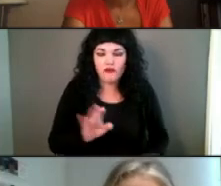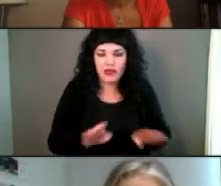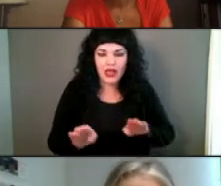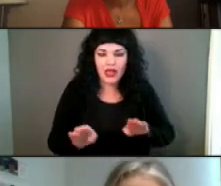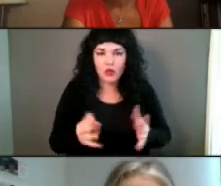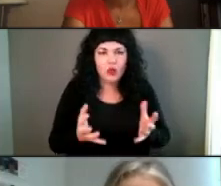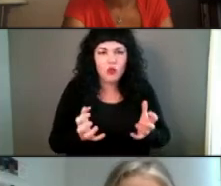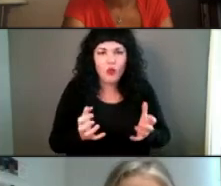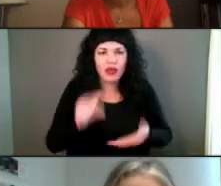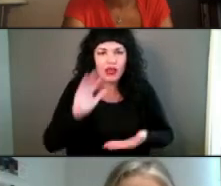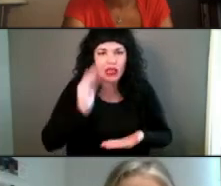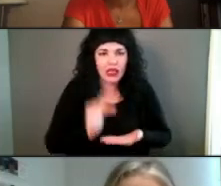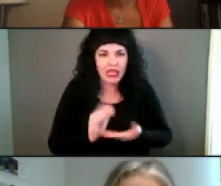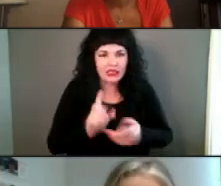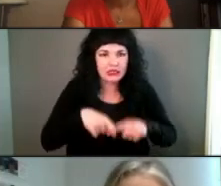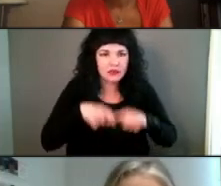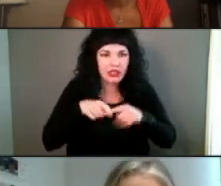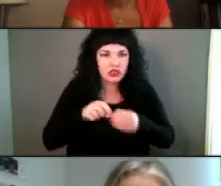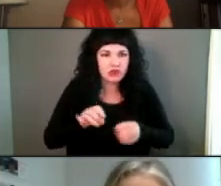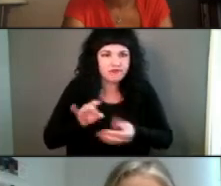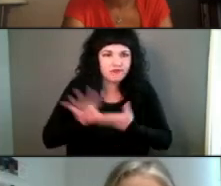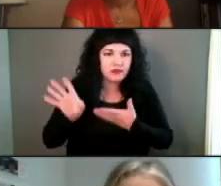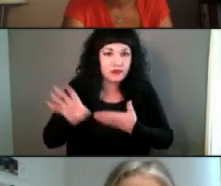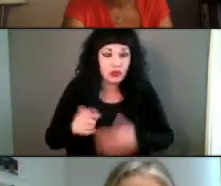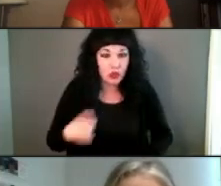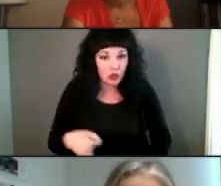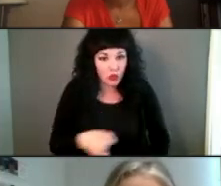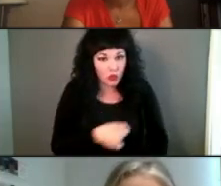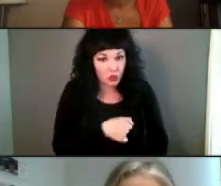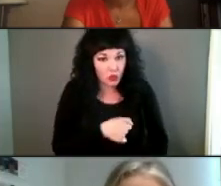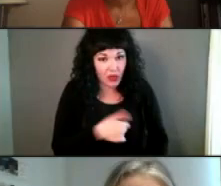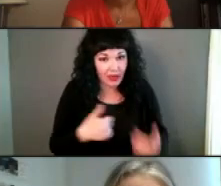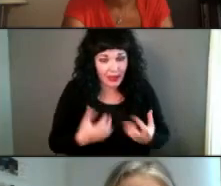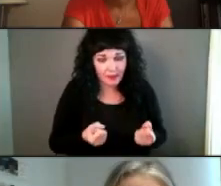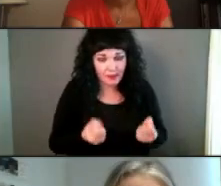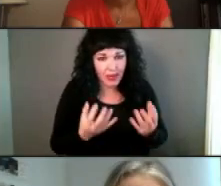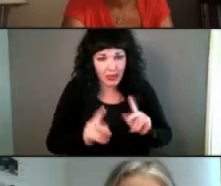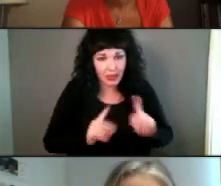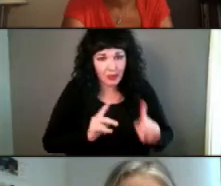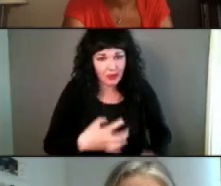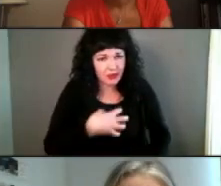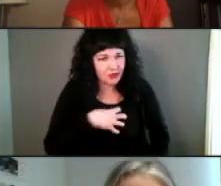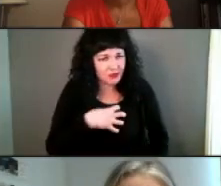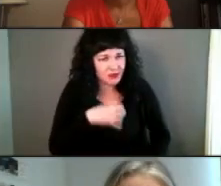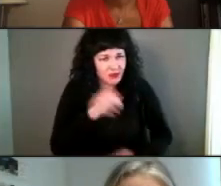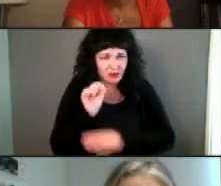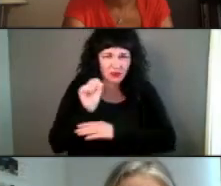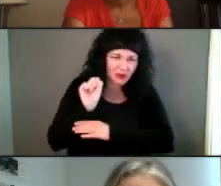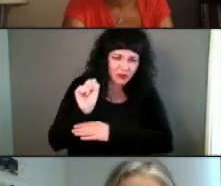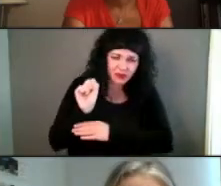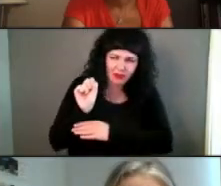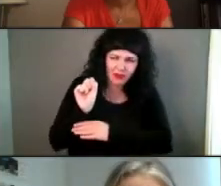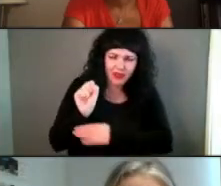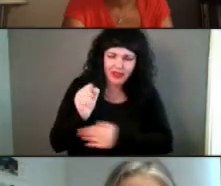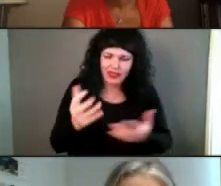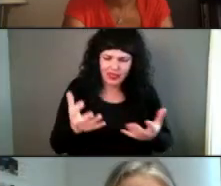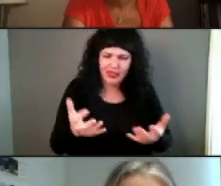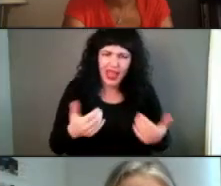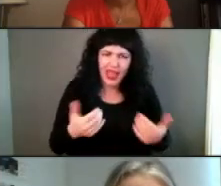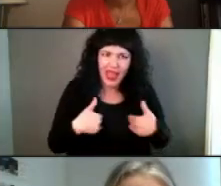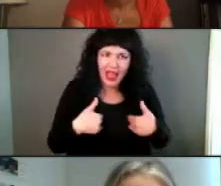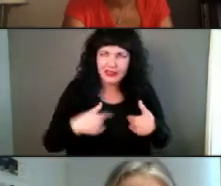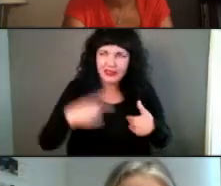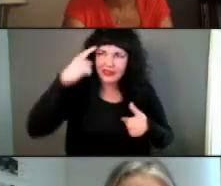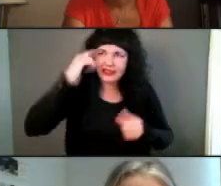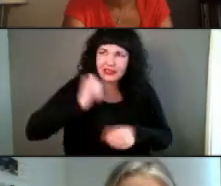with students. Many of their initial reactions to what should happen when a certain kind of,